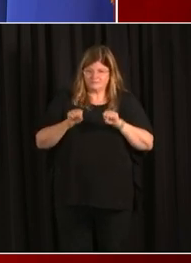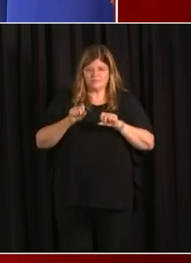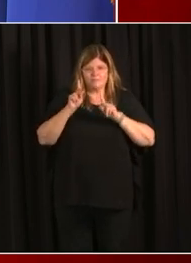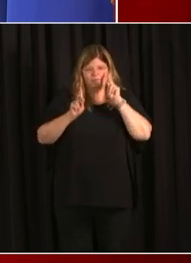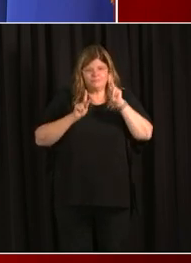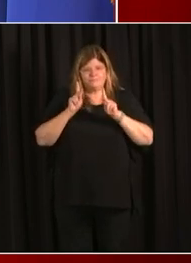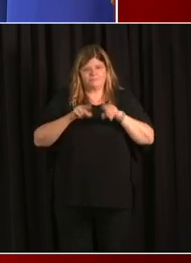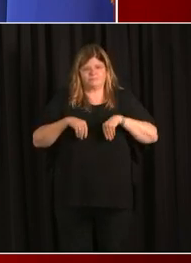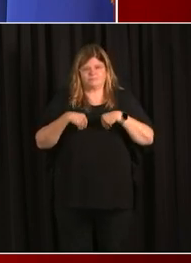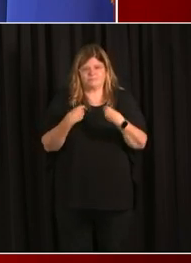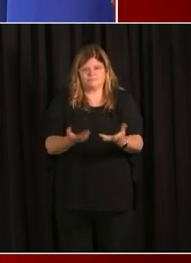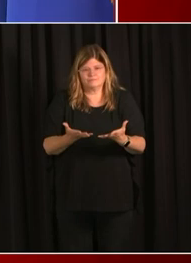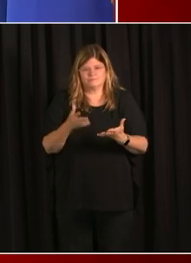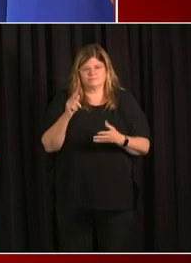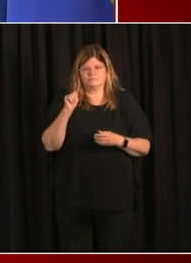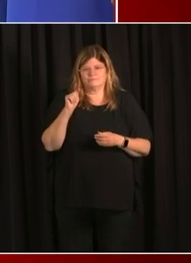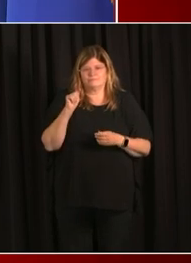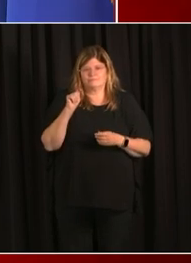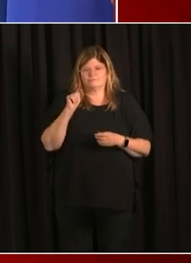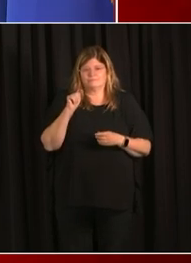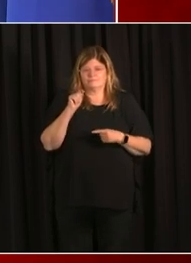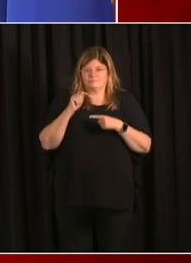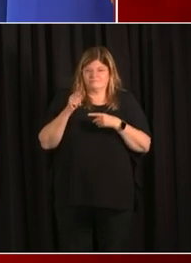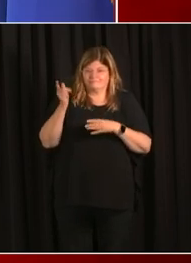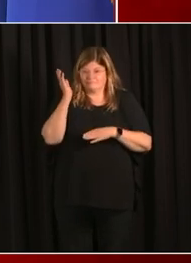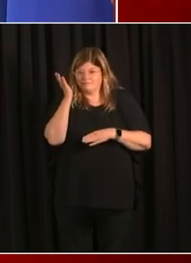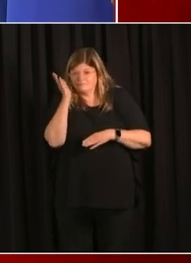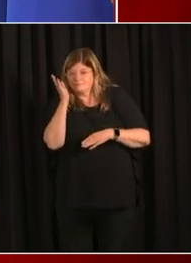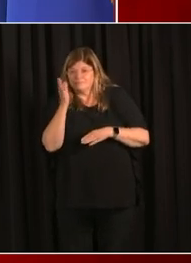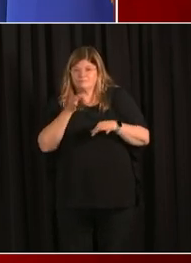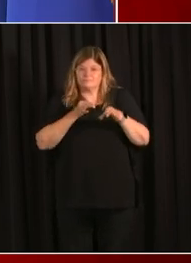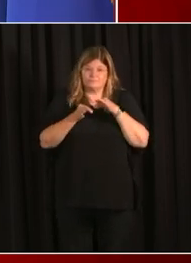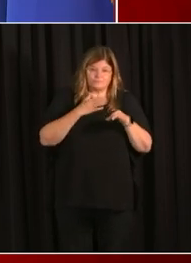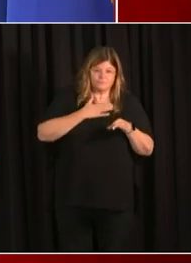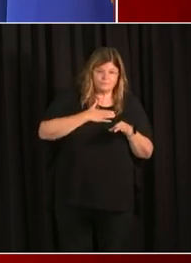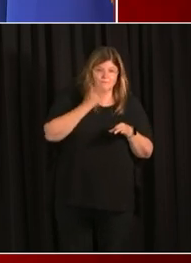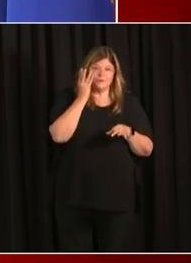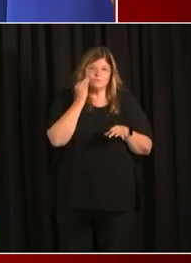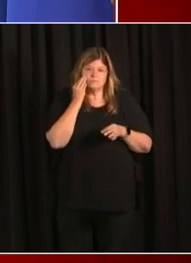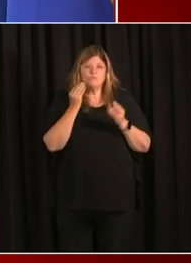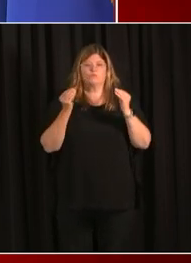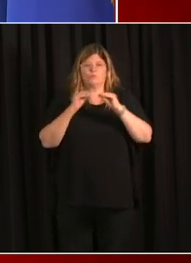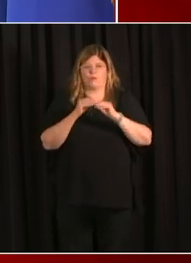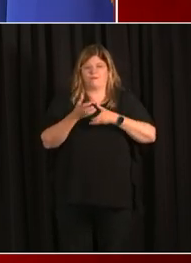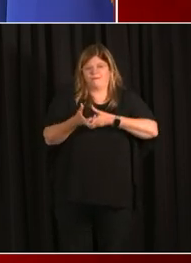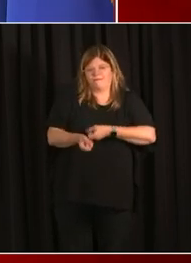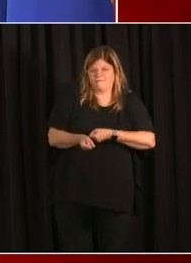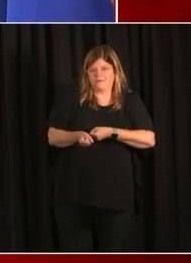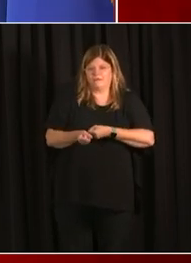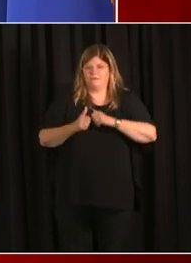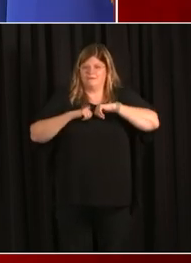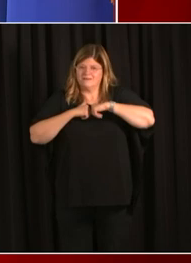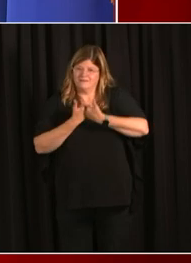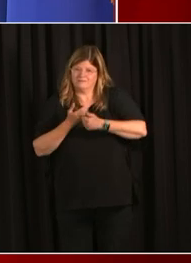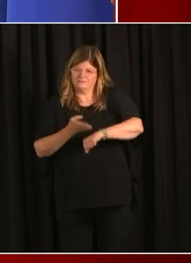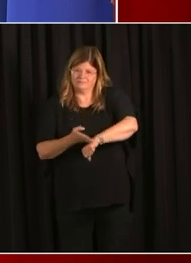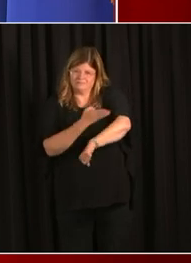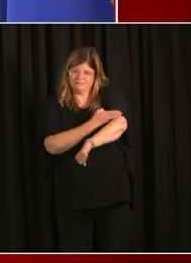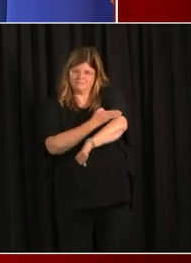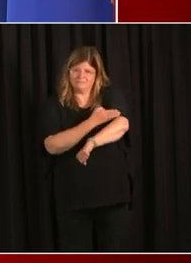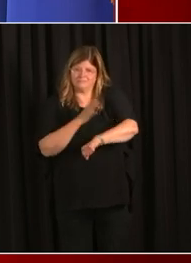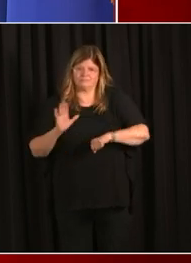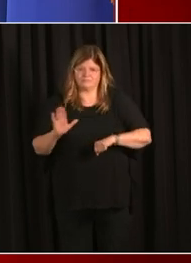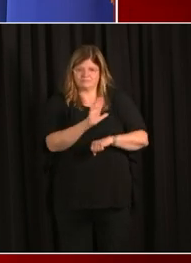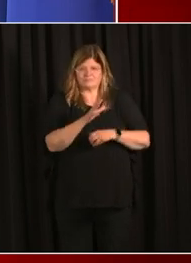testimonials where they can talk about what the process was like and how we've built trust and we've built confidence. So we make sure that